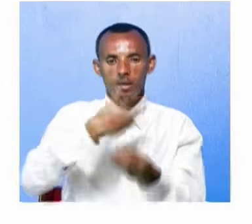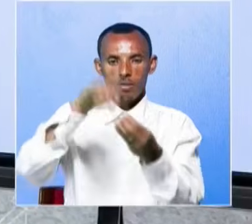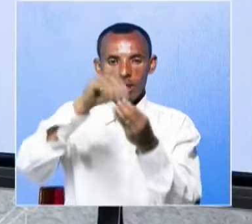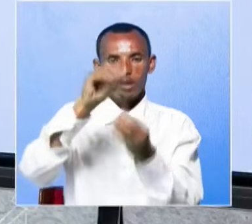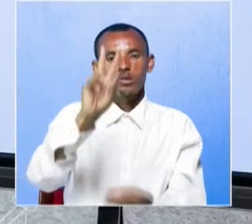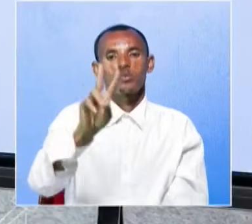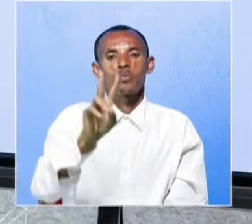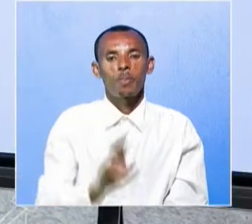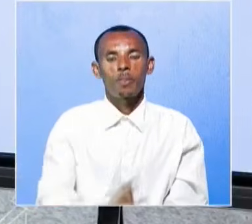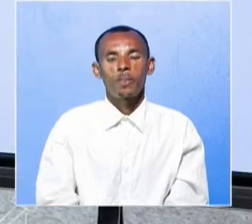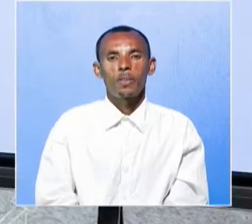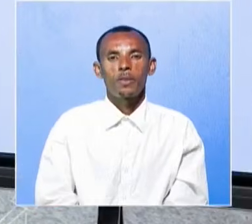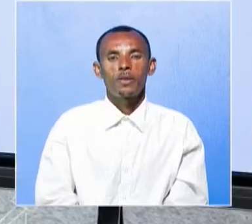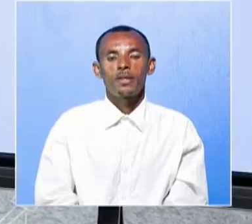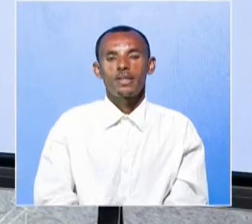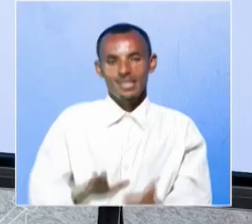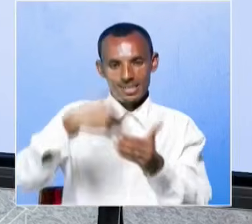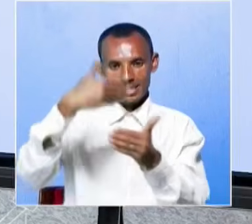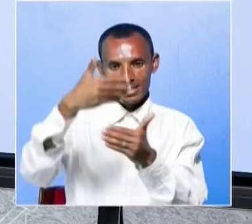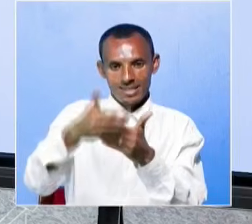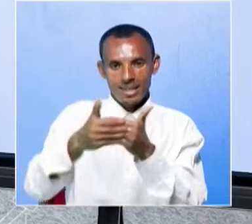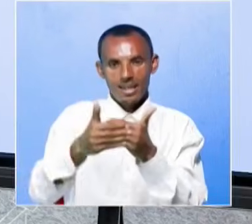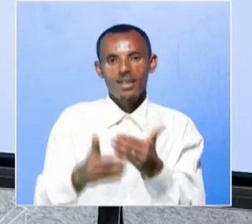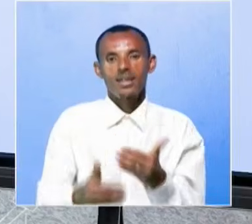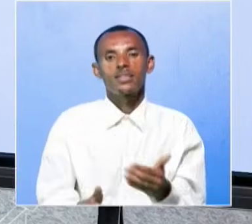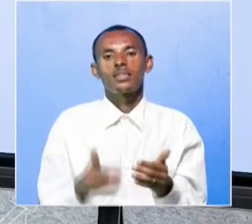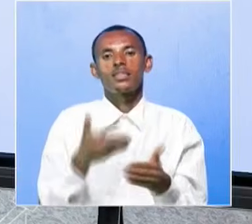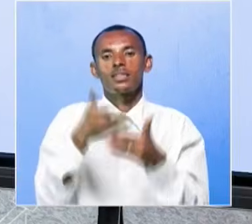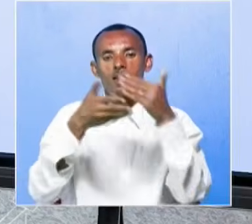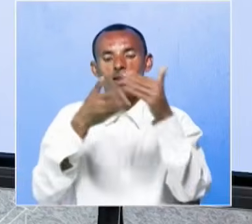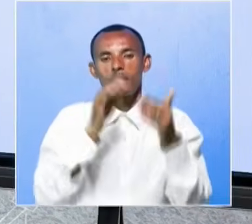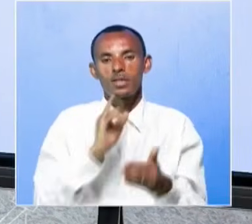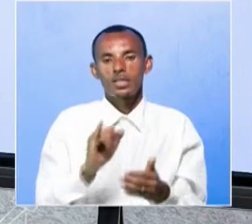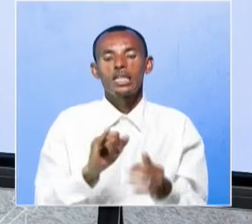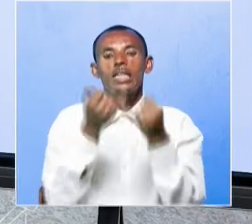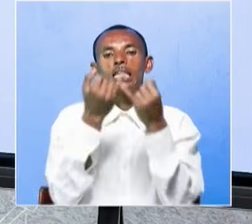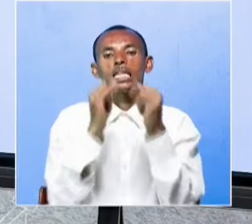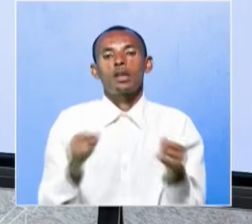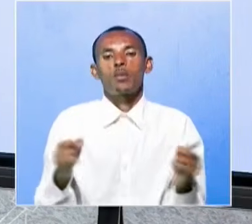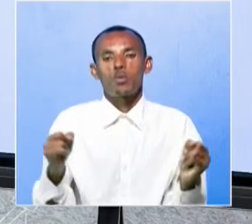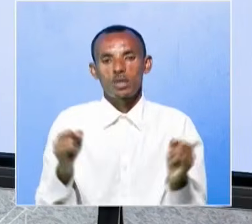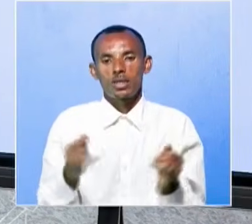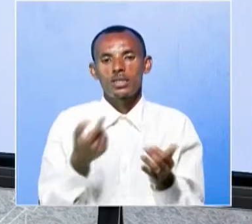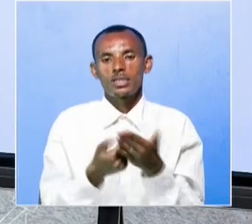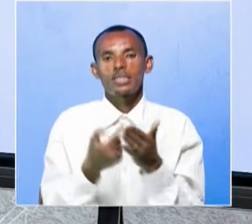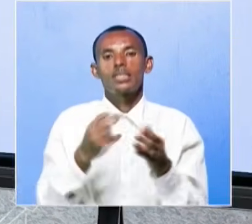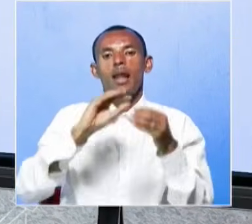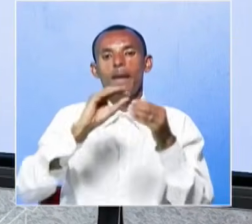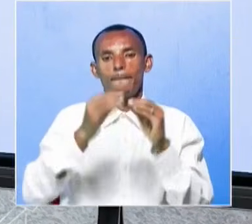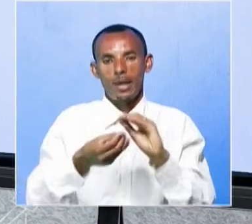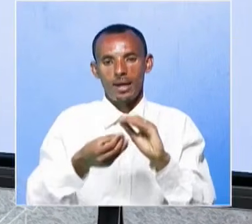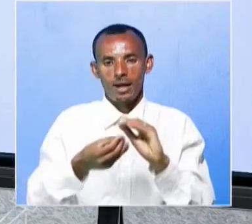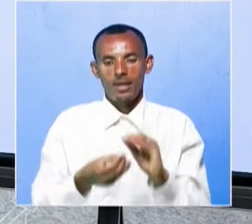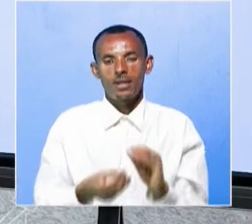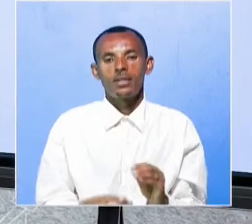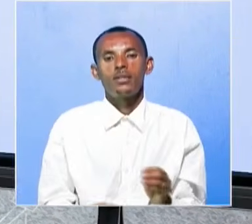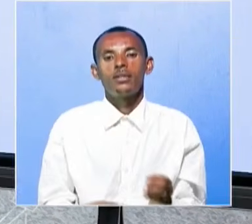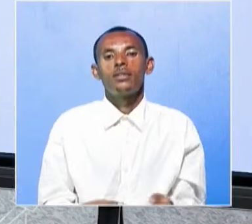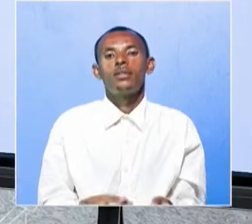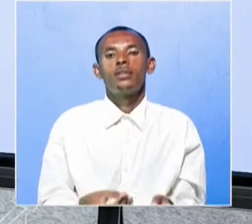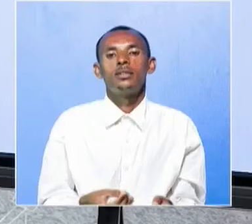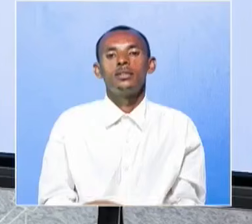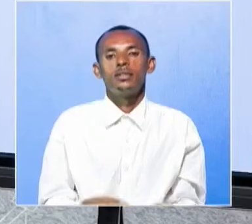right? Then the next step is distributing this number. Okay, distribute this